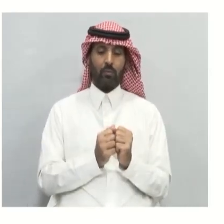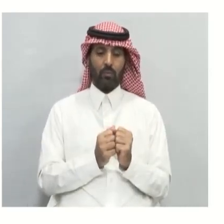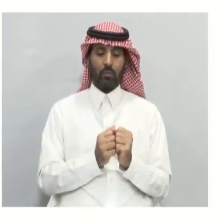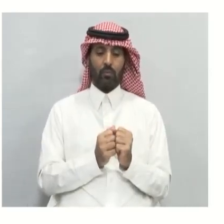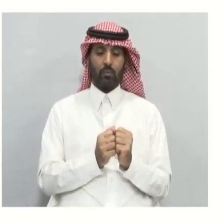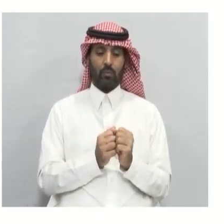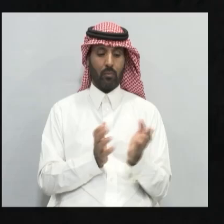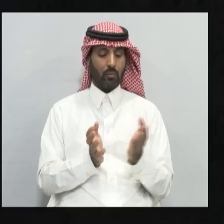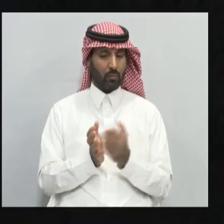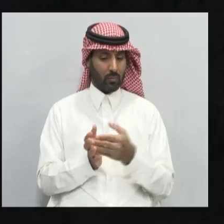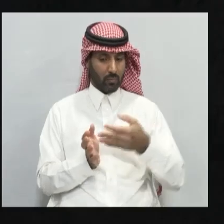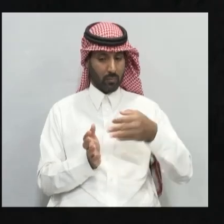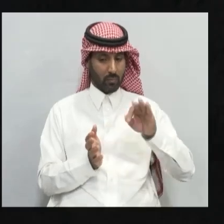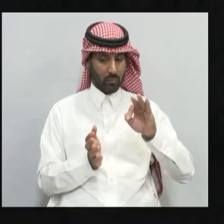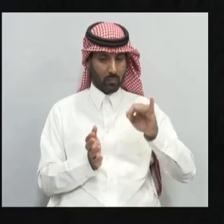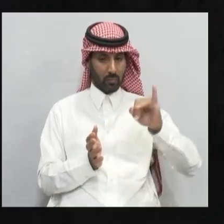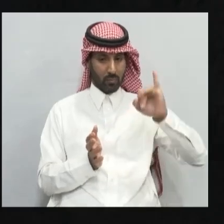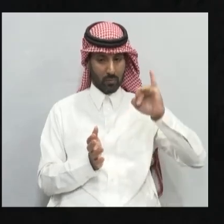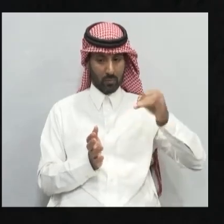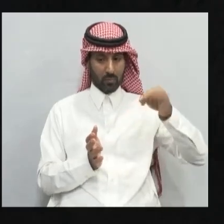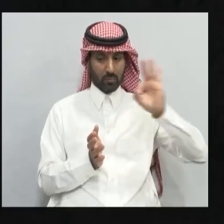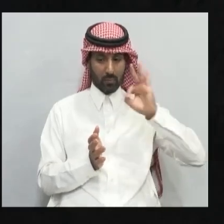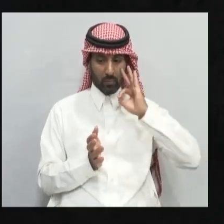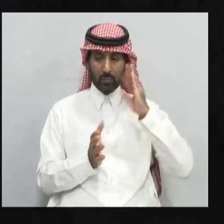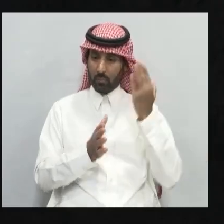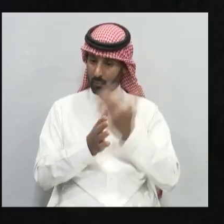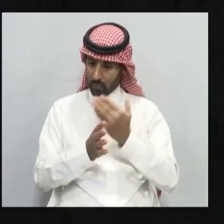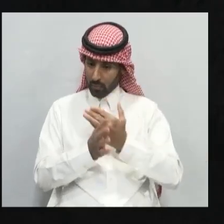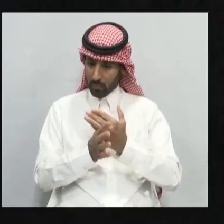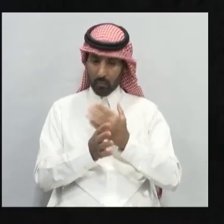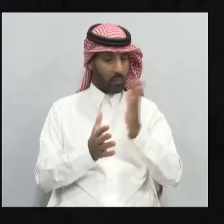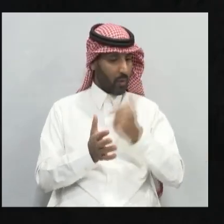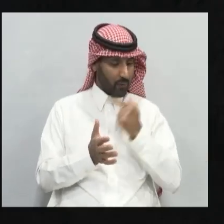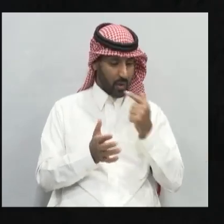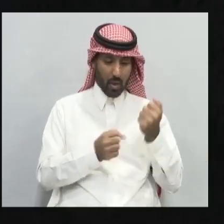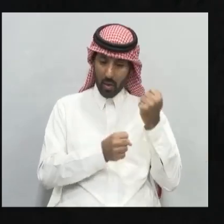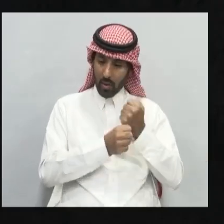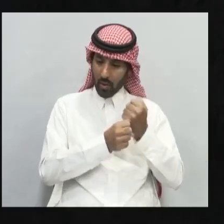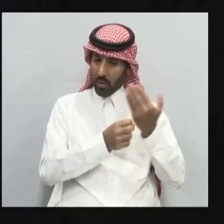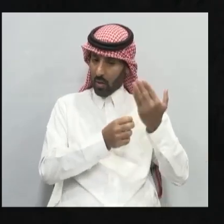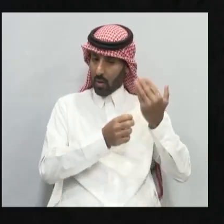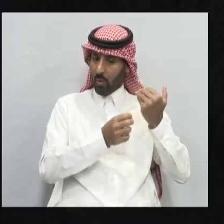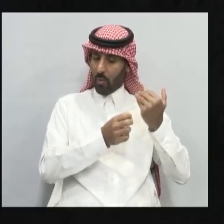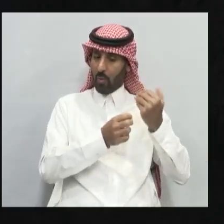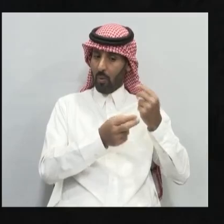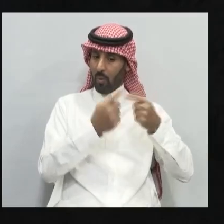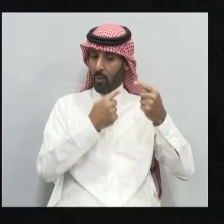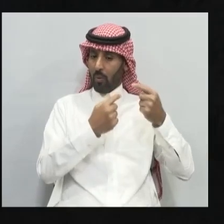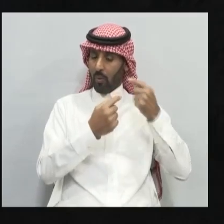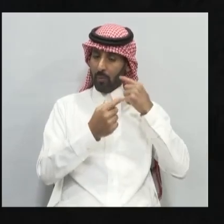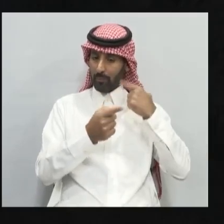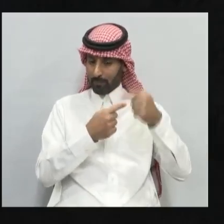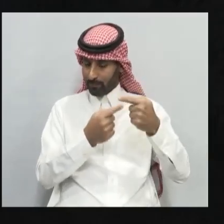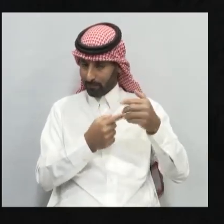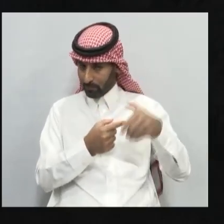clause. It is an imaginary one, but we're imagining something in the past, and how would it affect